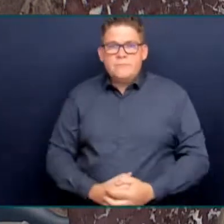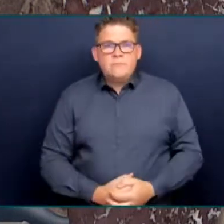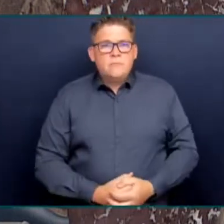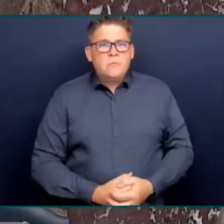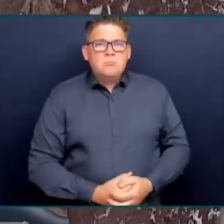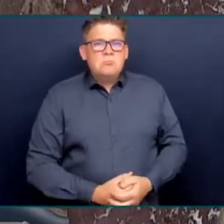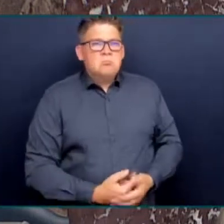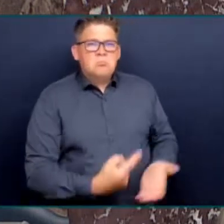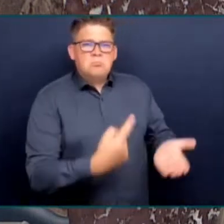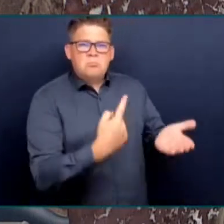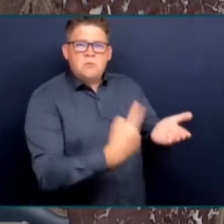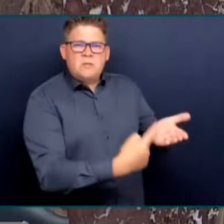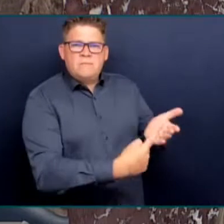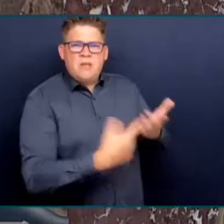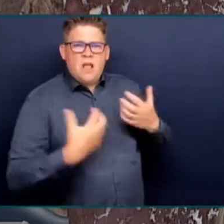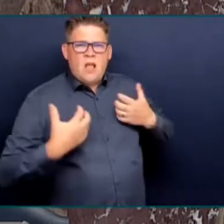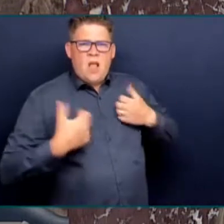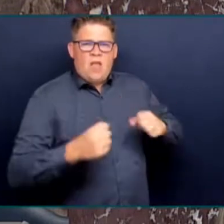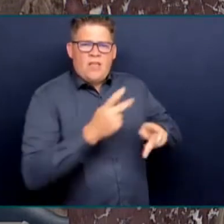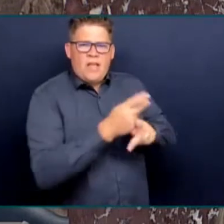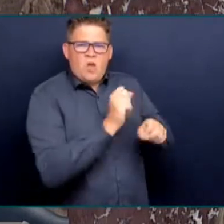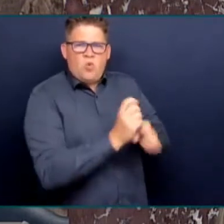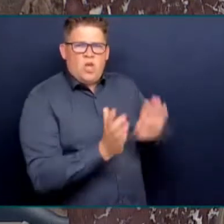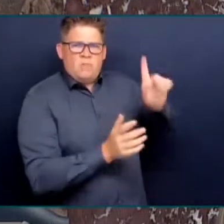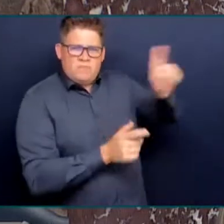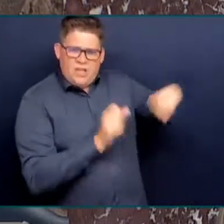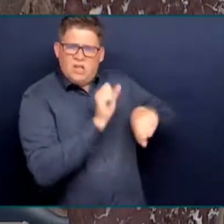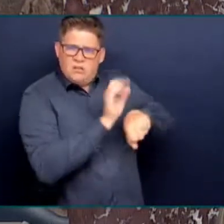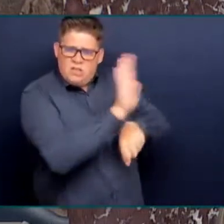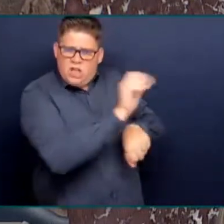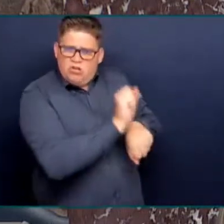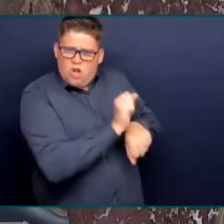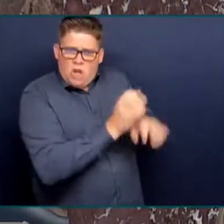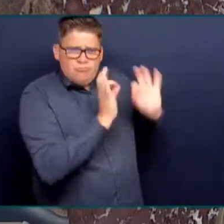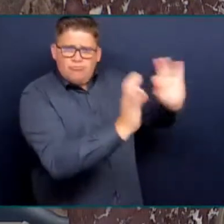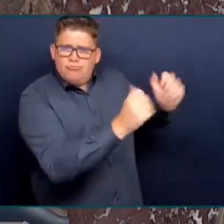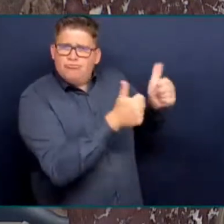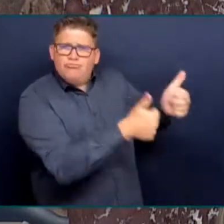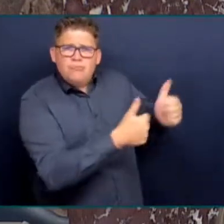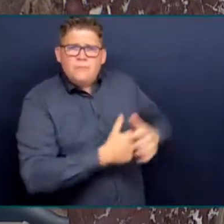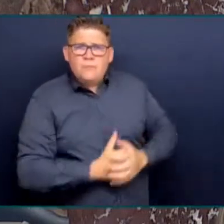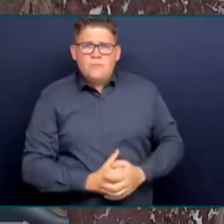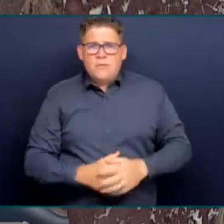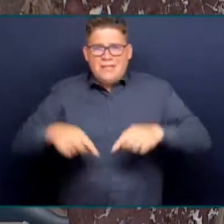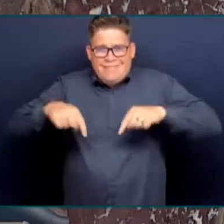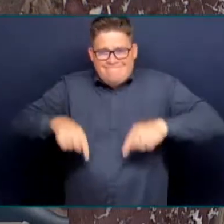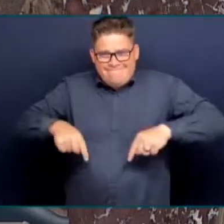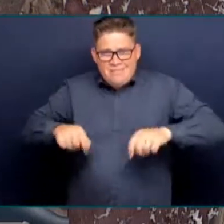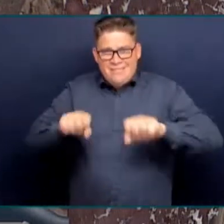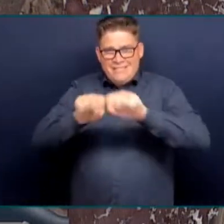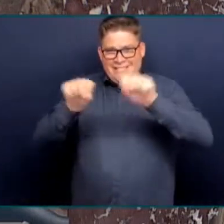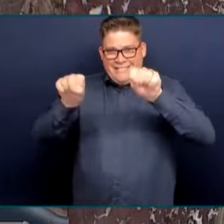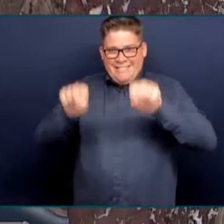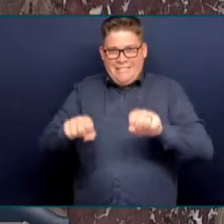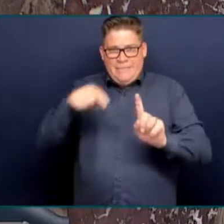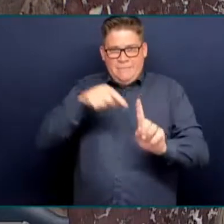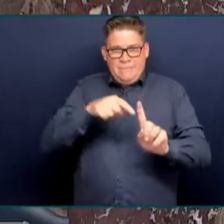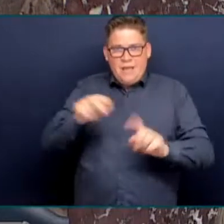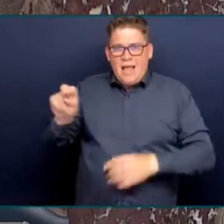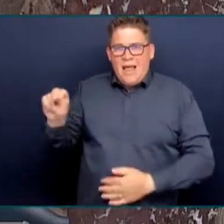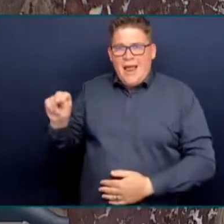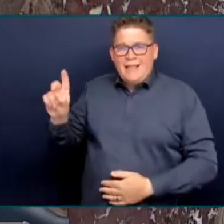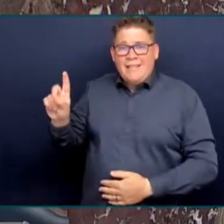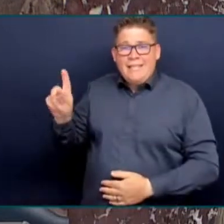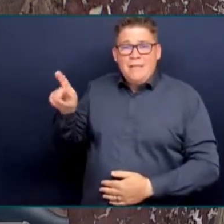doing exceptional work. It's about a system that this NDP government has overseen now for almost 6 years that is